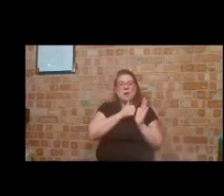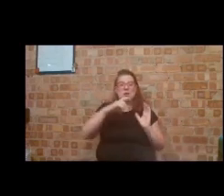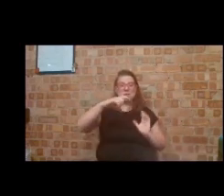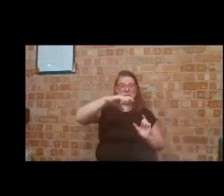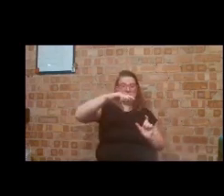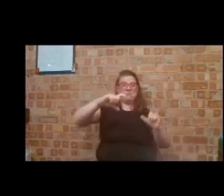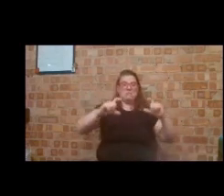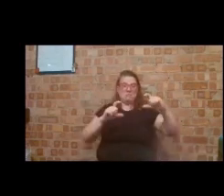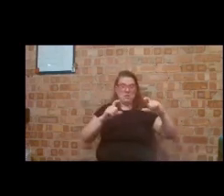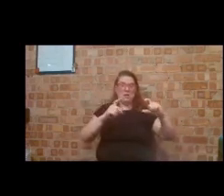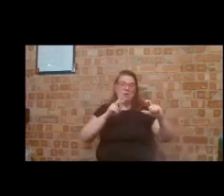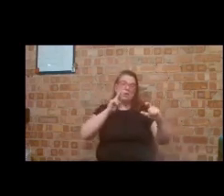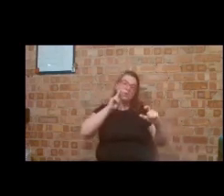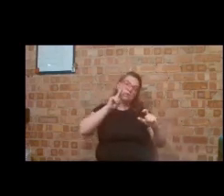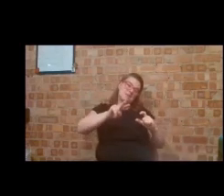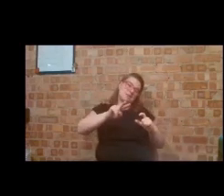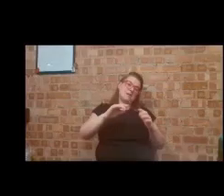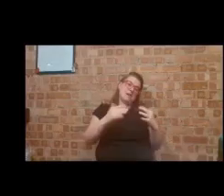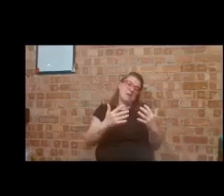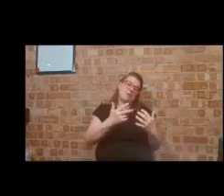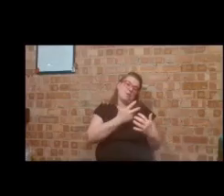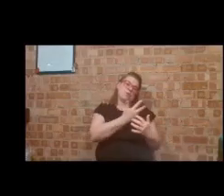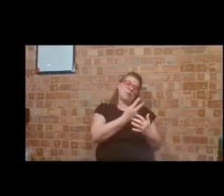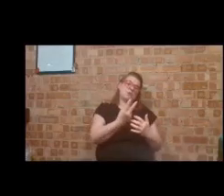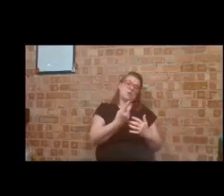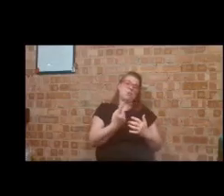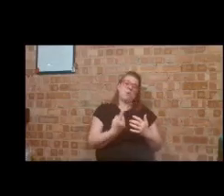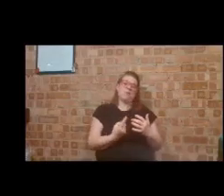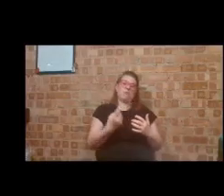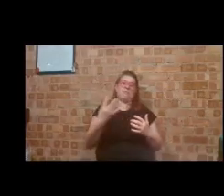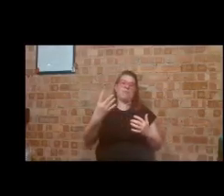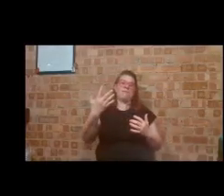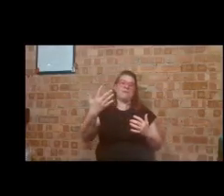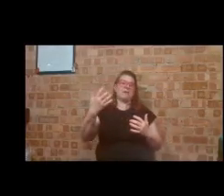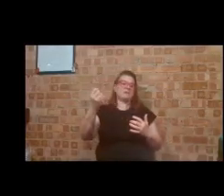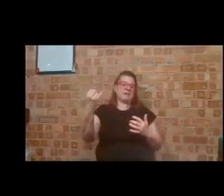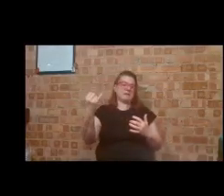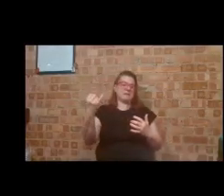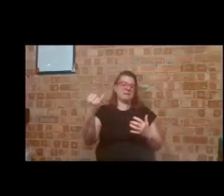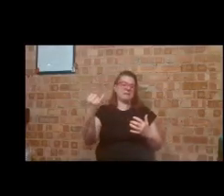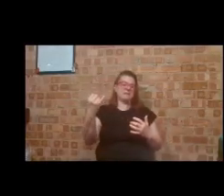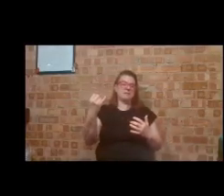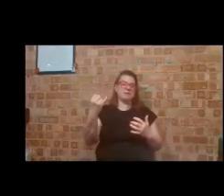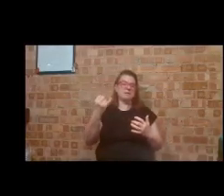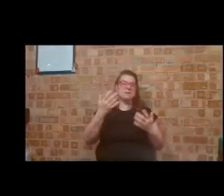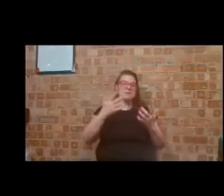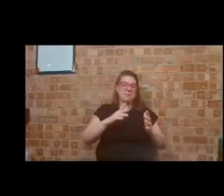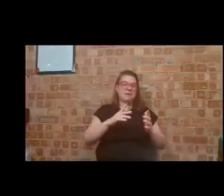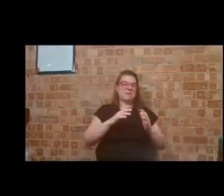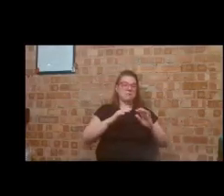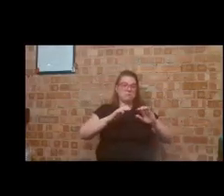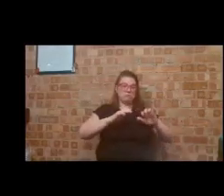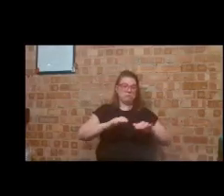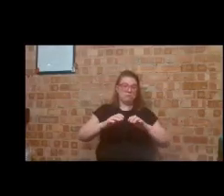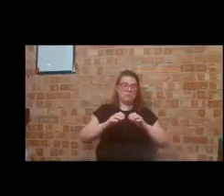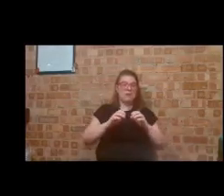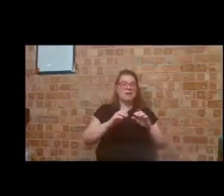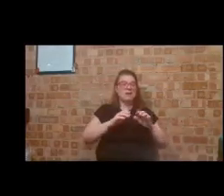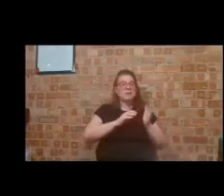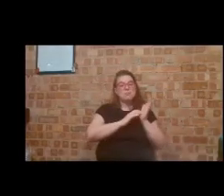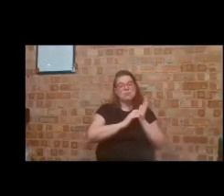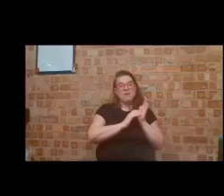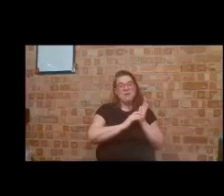notice now the on-screen keyboard has been replaced with some numbers, 3, 2, 1, 4, 5, 6. This is a Braille